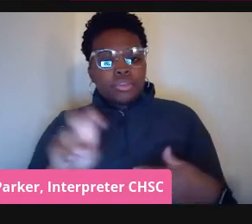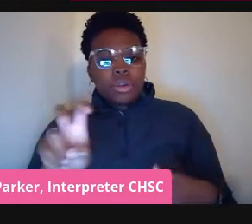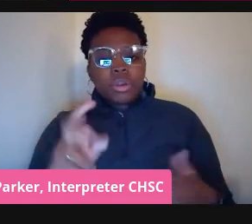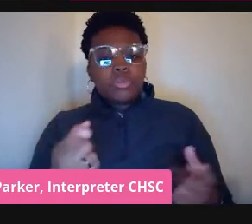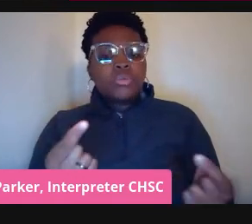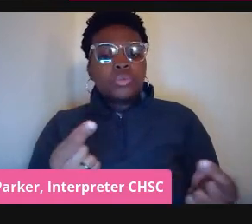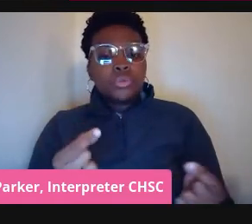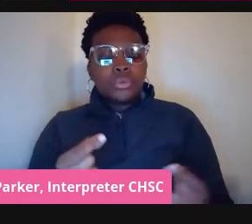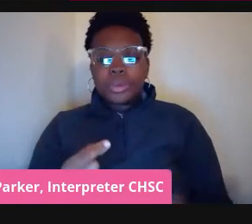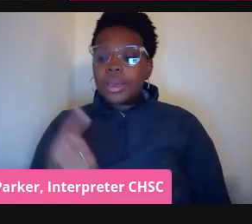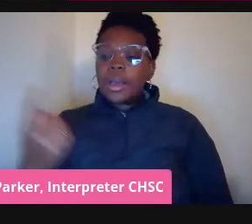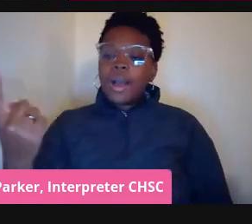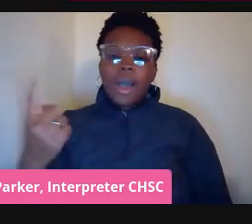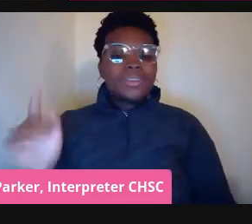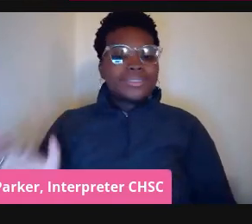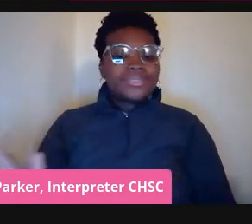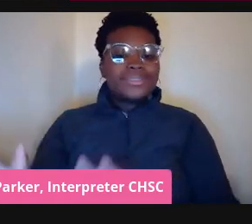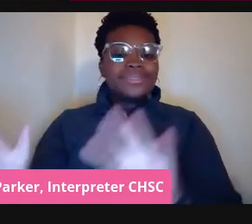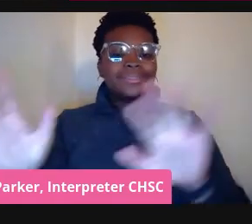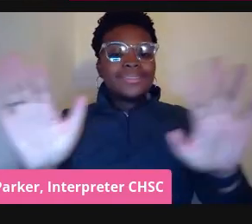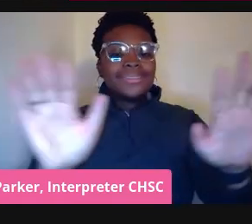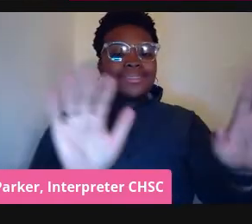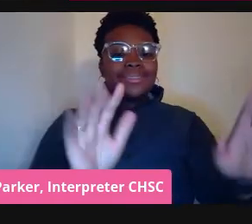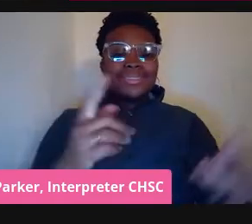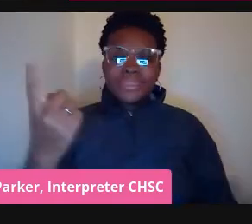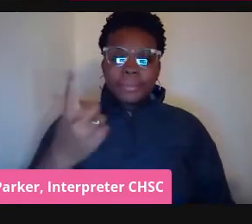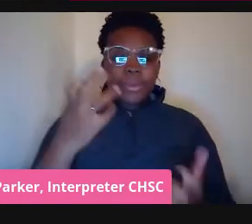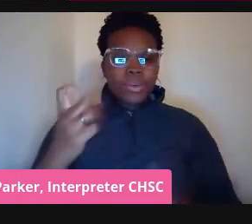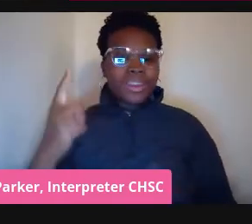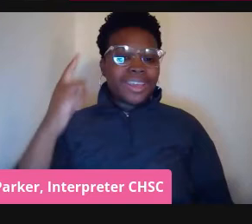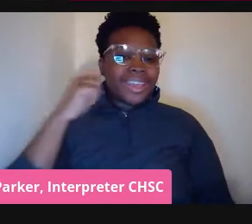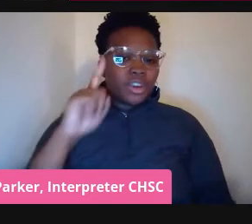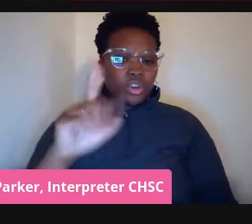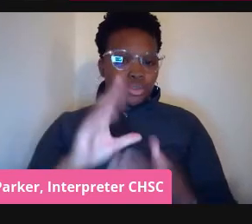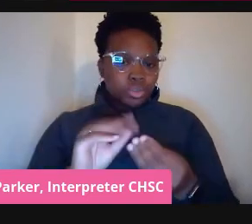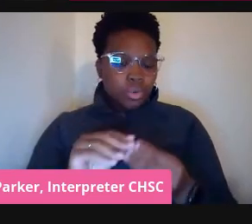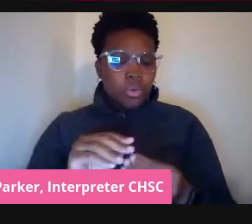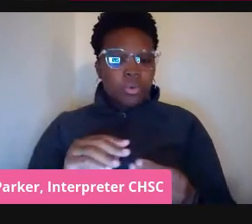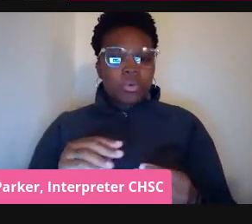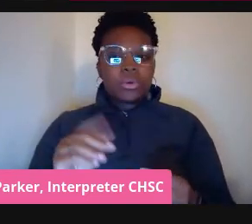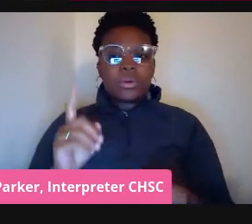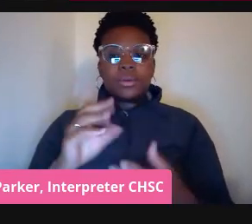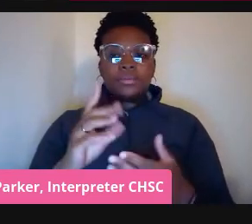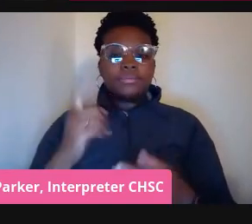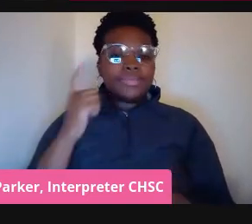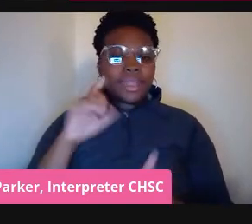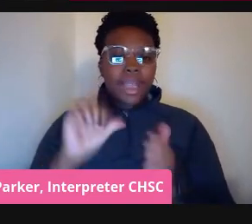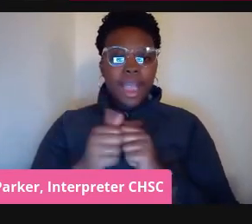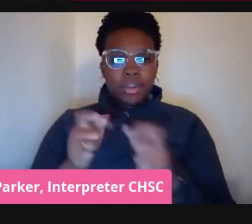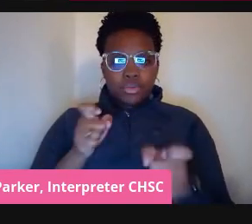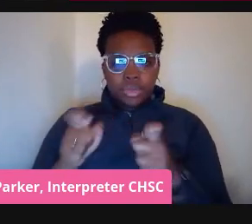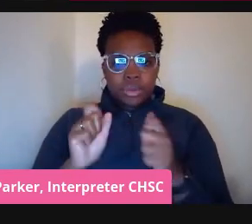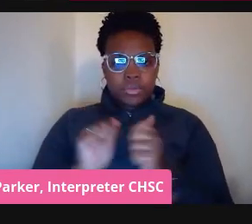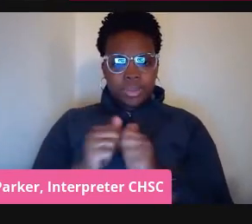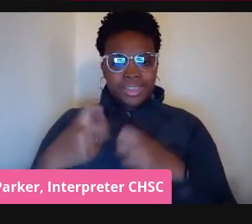to hear your voice about the issue that you're dealing with. And that's what I learned while I've become an